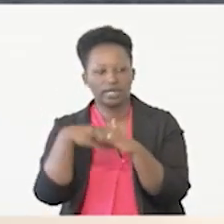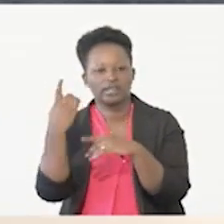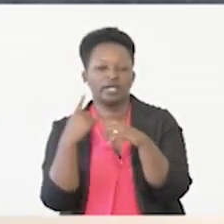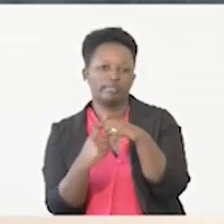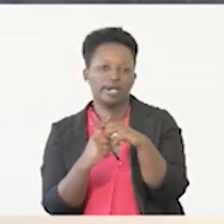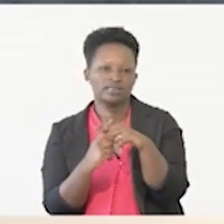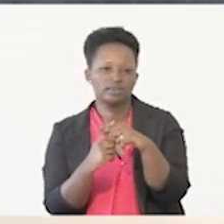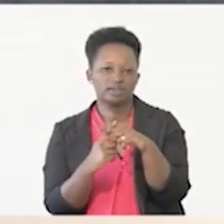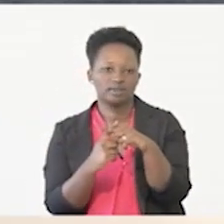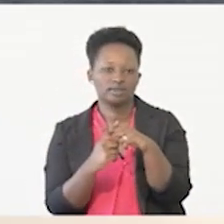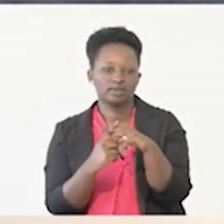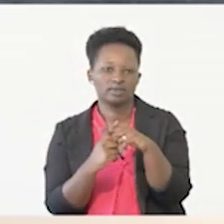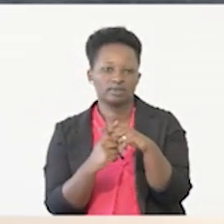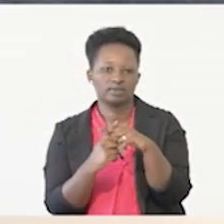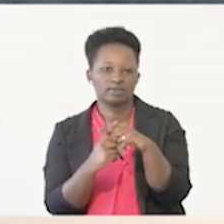plus